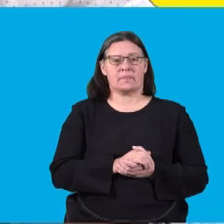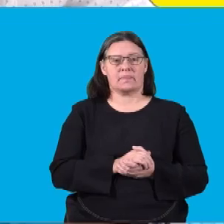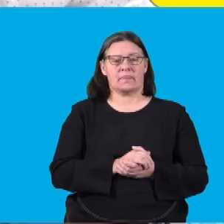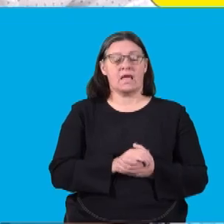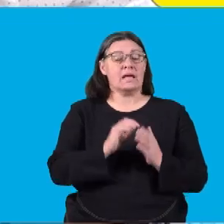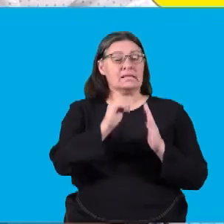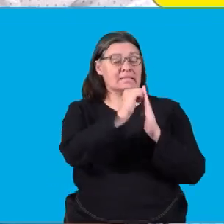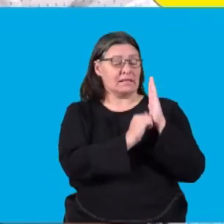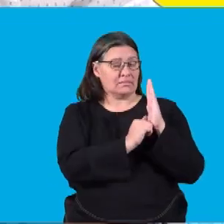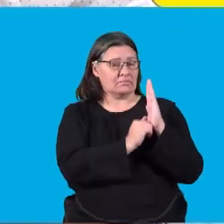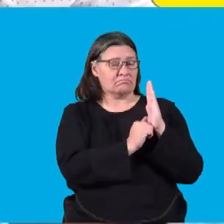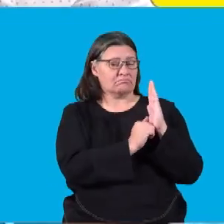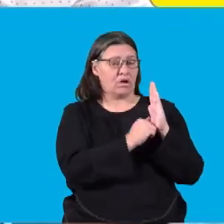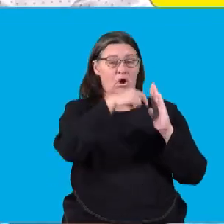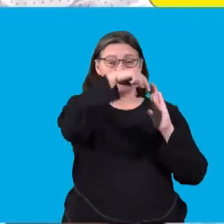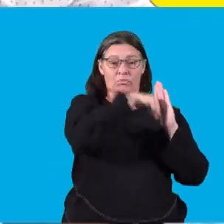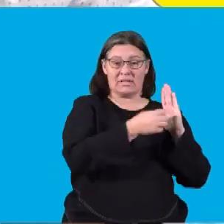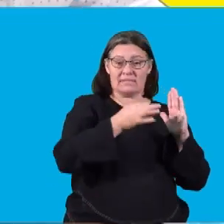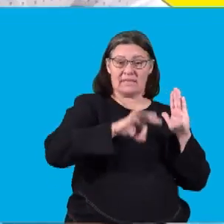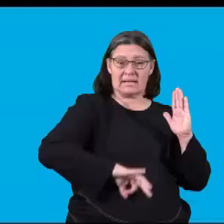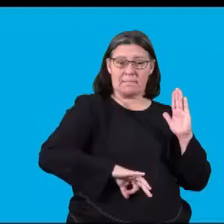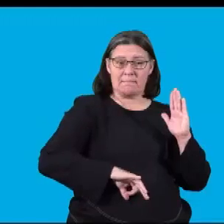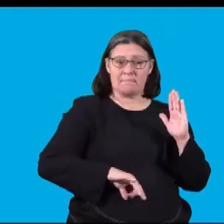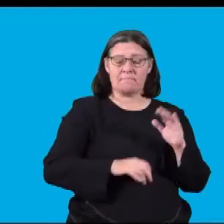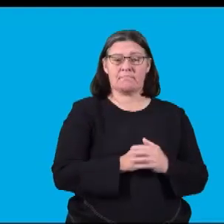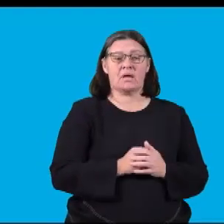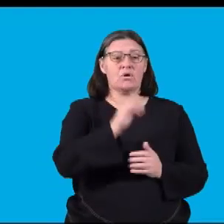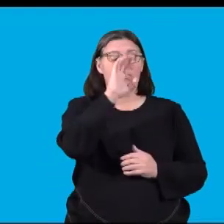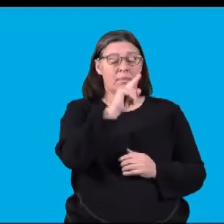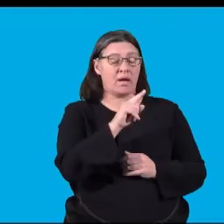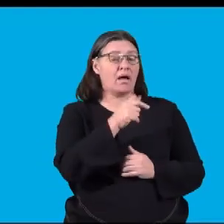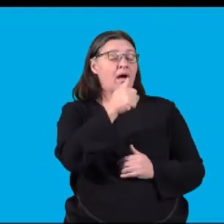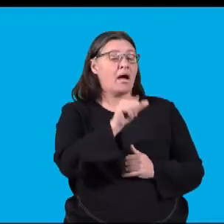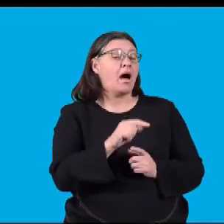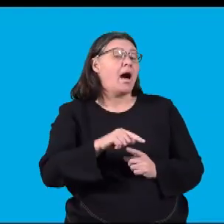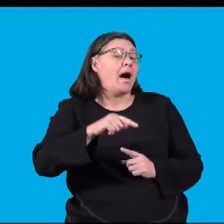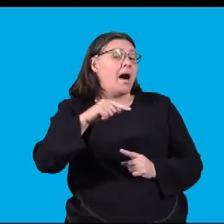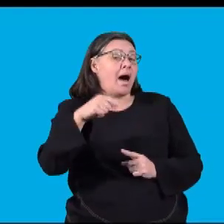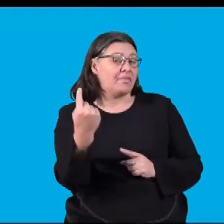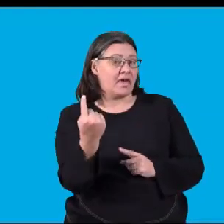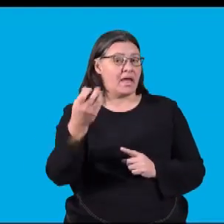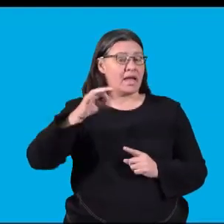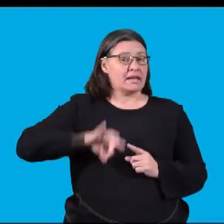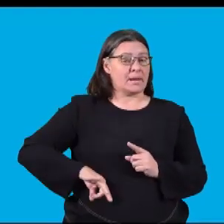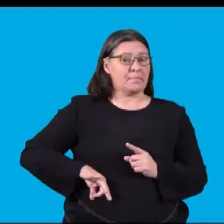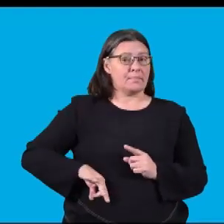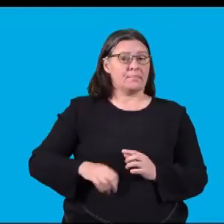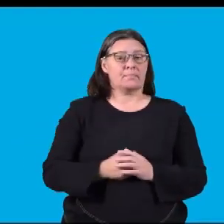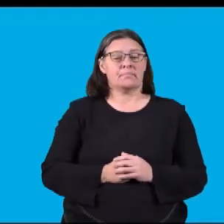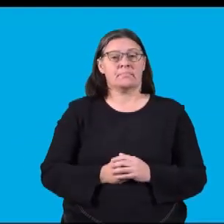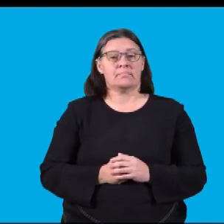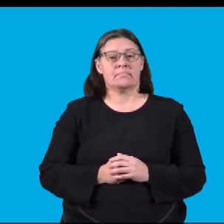on my statement of comprehensive income. Then remember, under my other